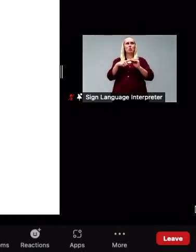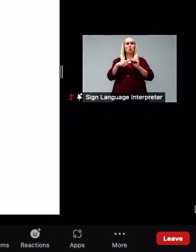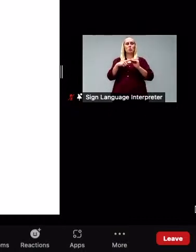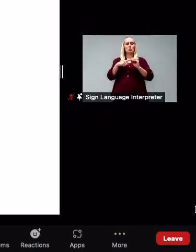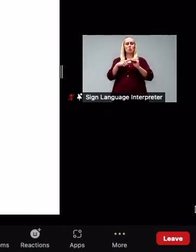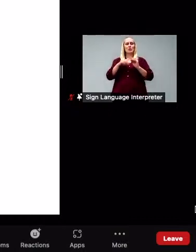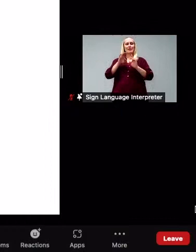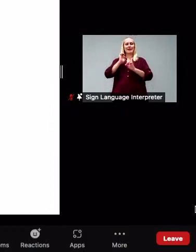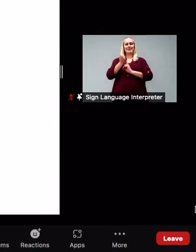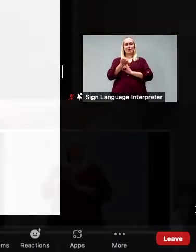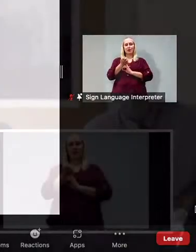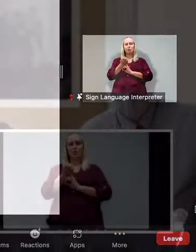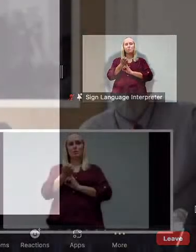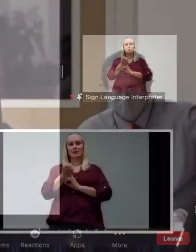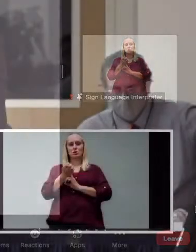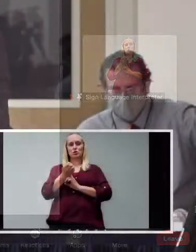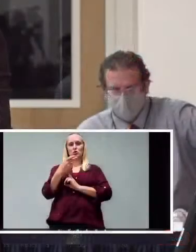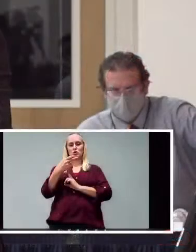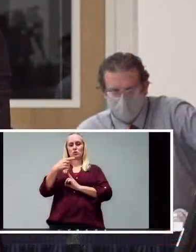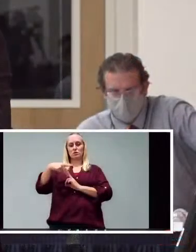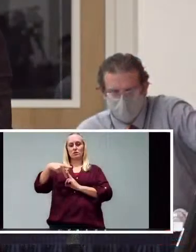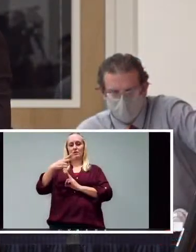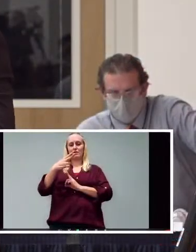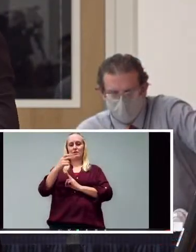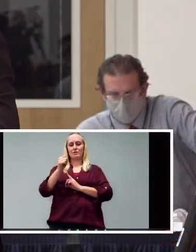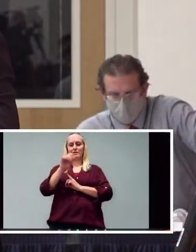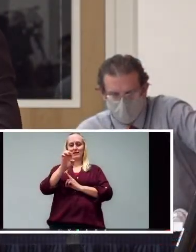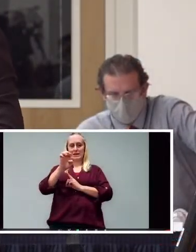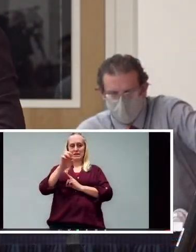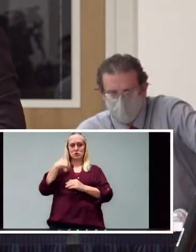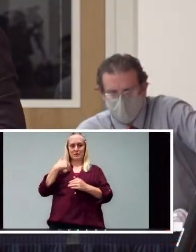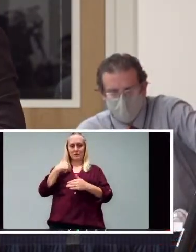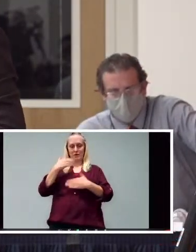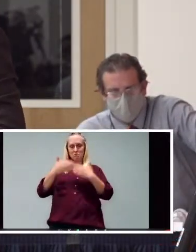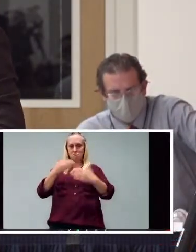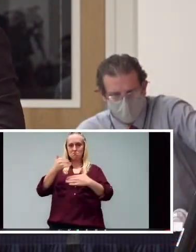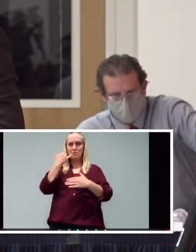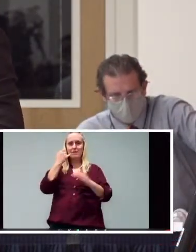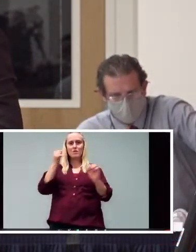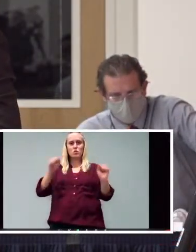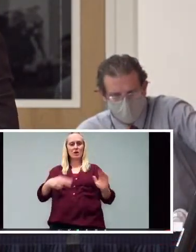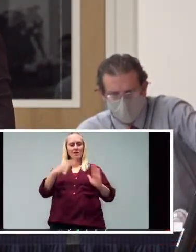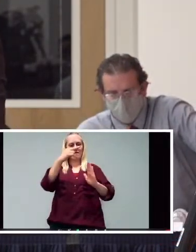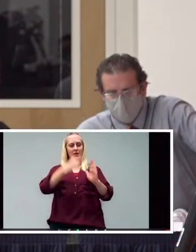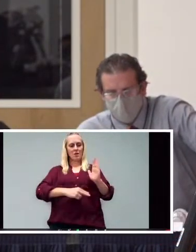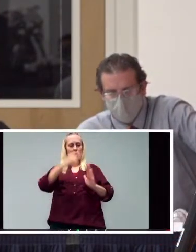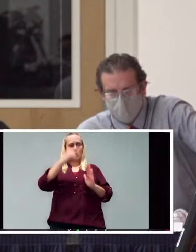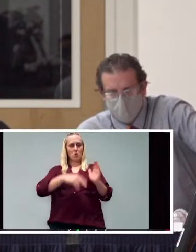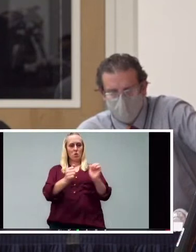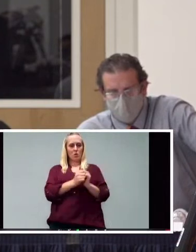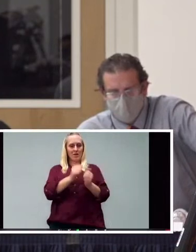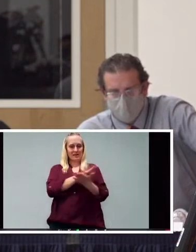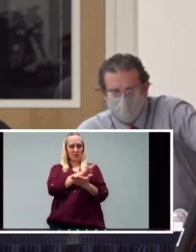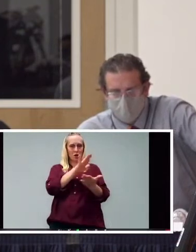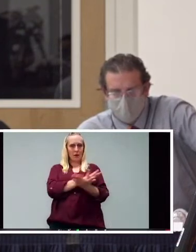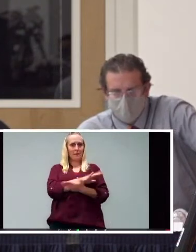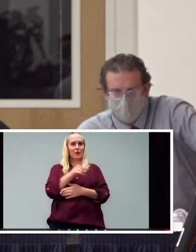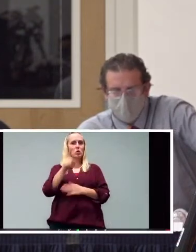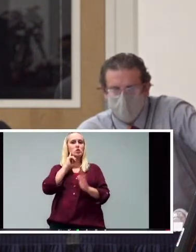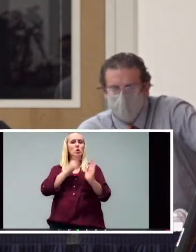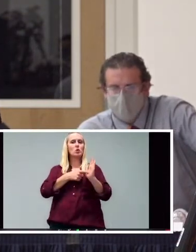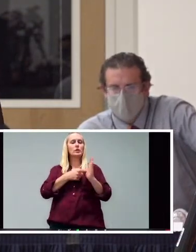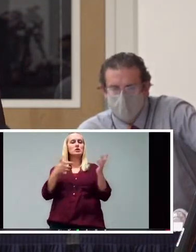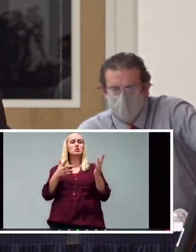environmental phases that we've gone through. And if you can follow along with this document that you'll see with the